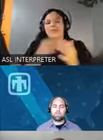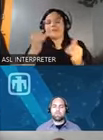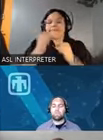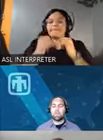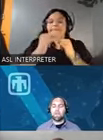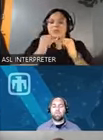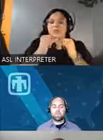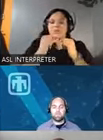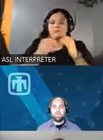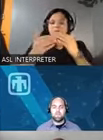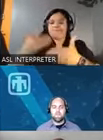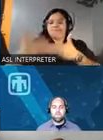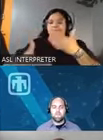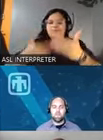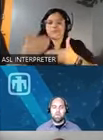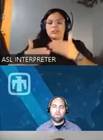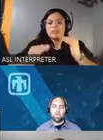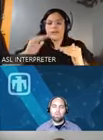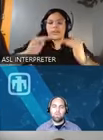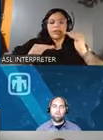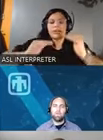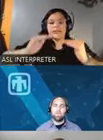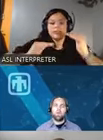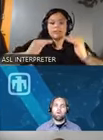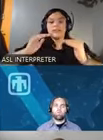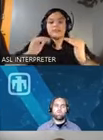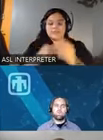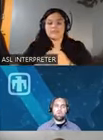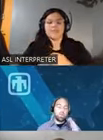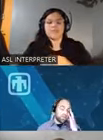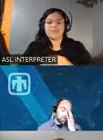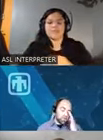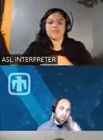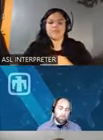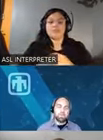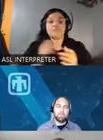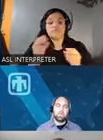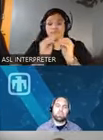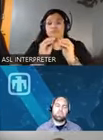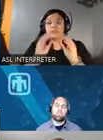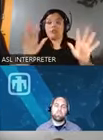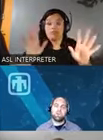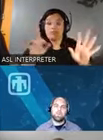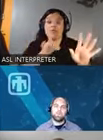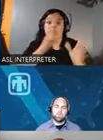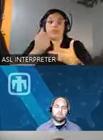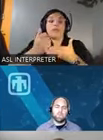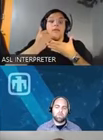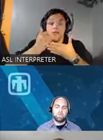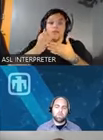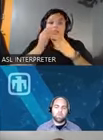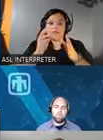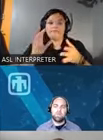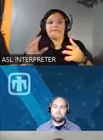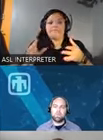justice metrics based on outage restoration data from Hurricane Maria. So, really, as I see it, really helping us drill down to the local aspects and make sure we